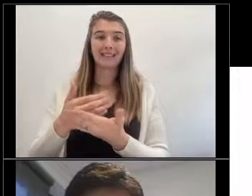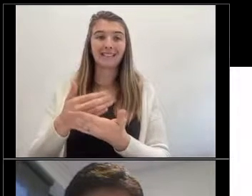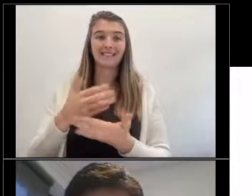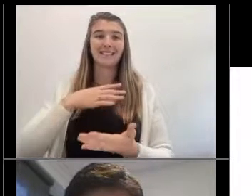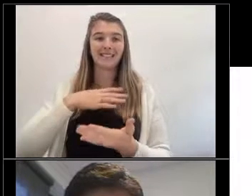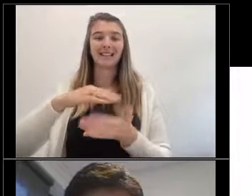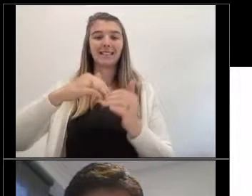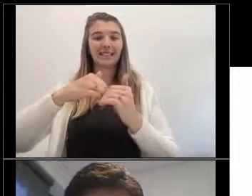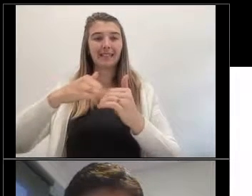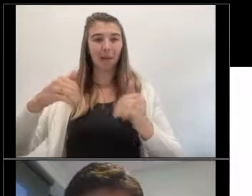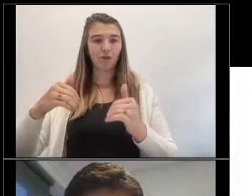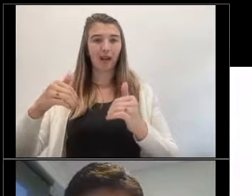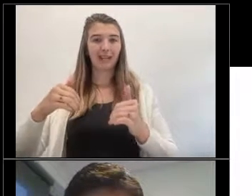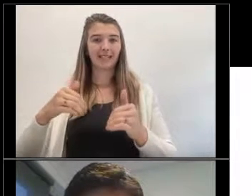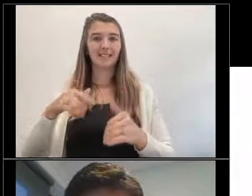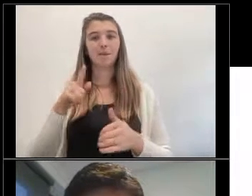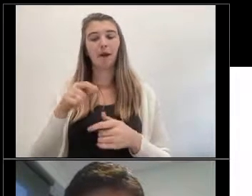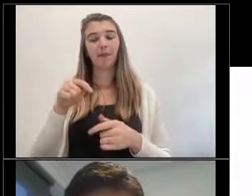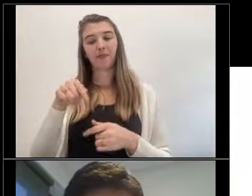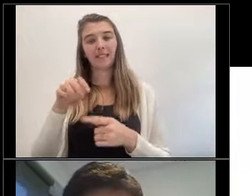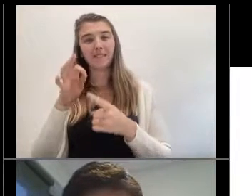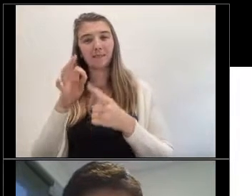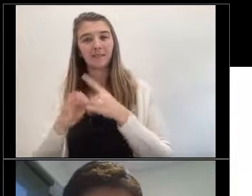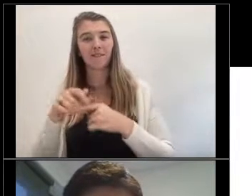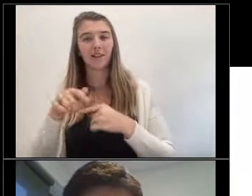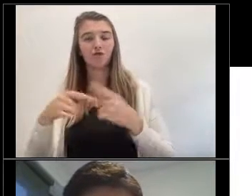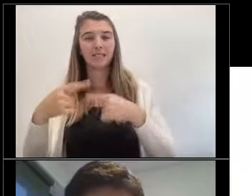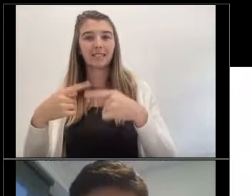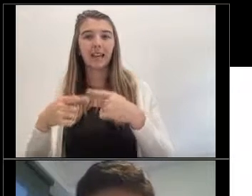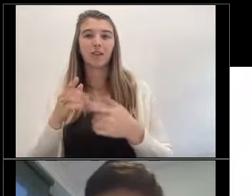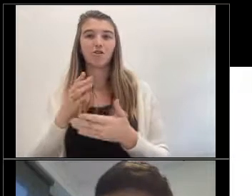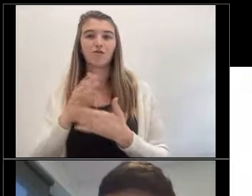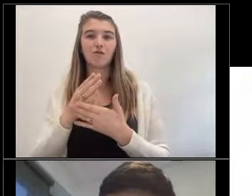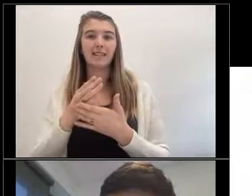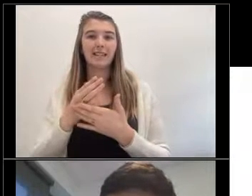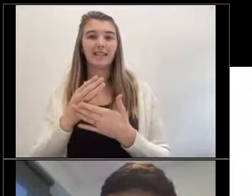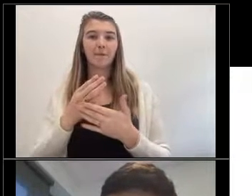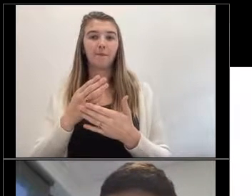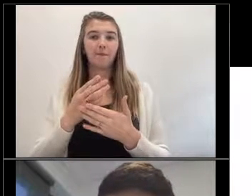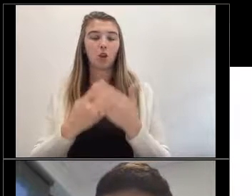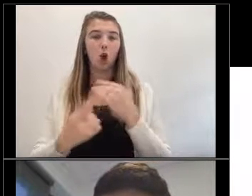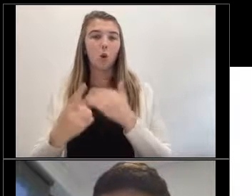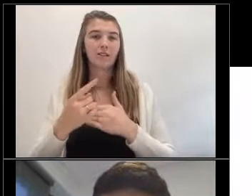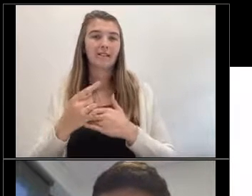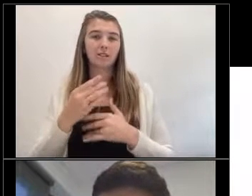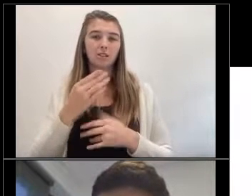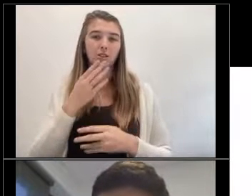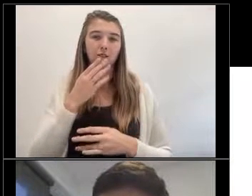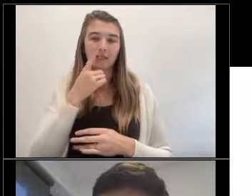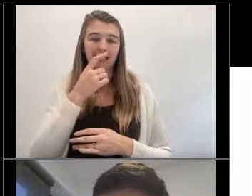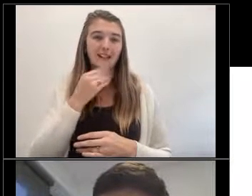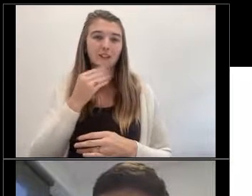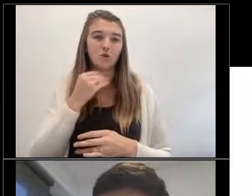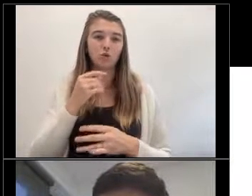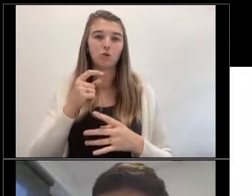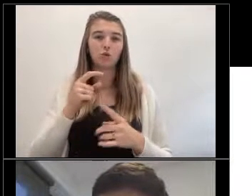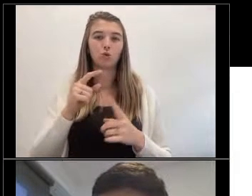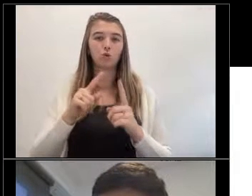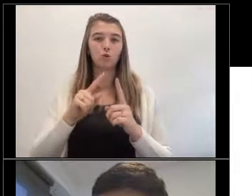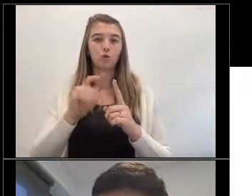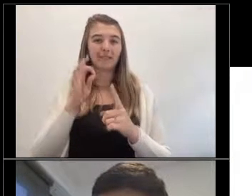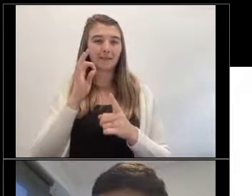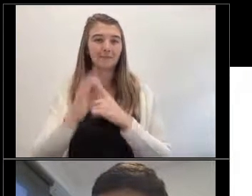this particular case, this recycling is only, enzymatic degradation is only applicable to polyethylene terephthalate. So you